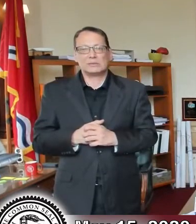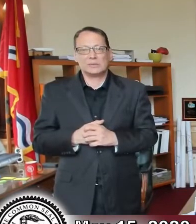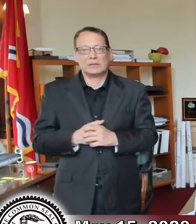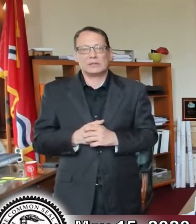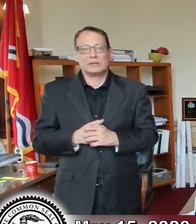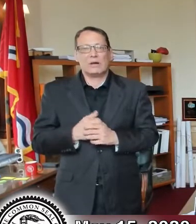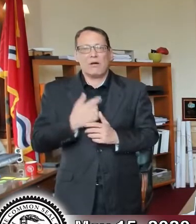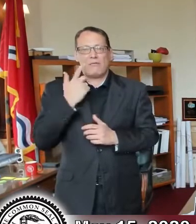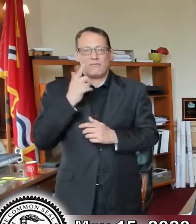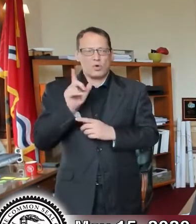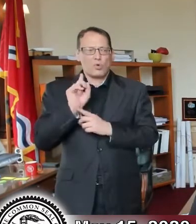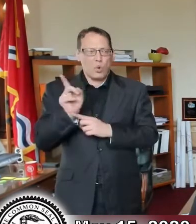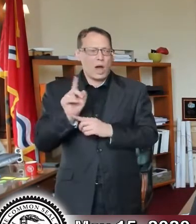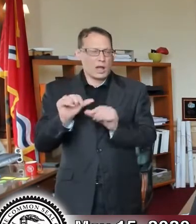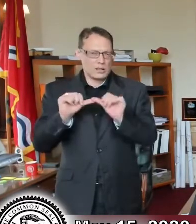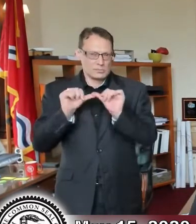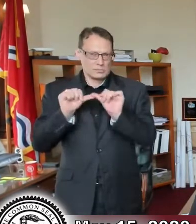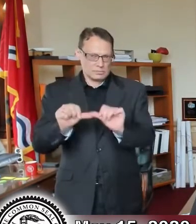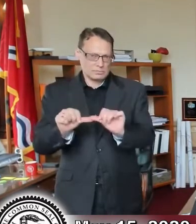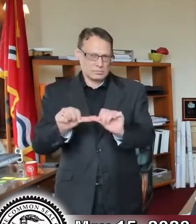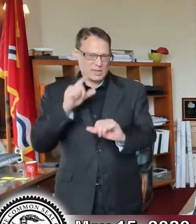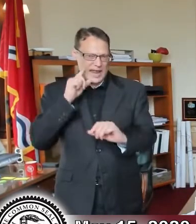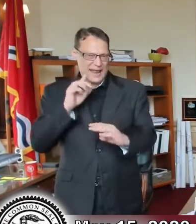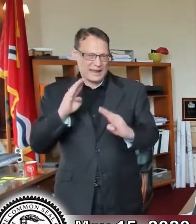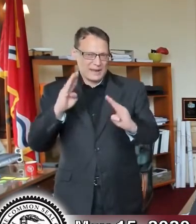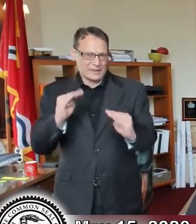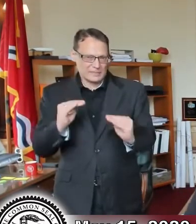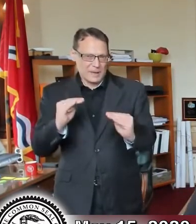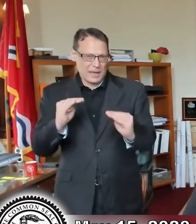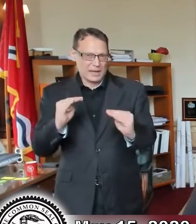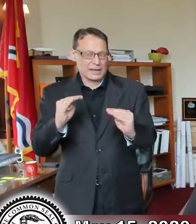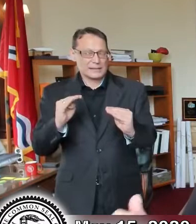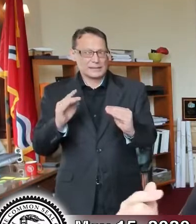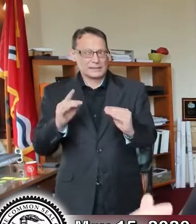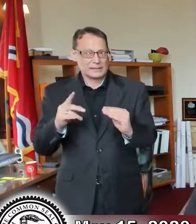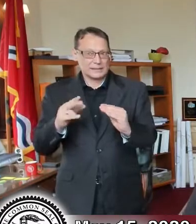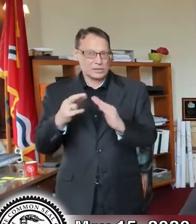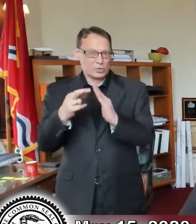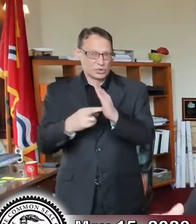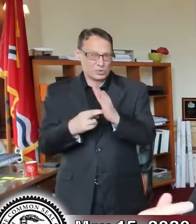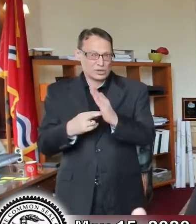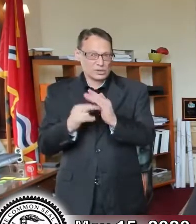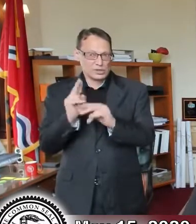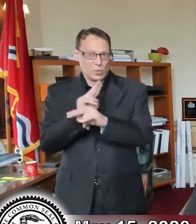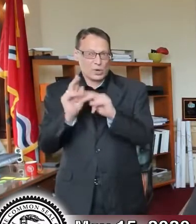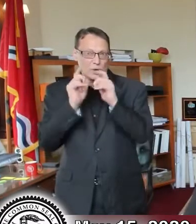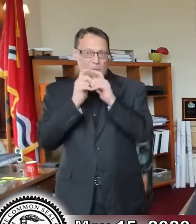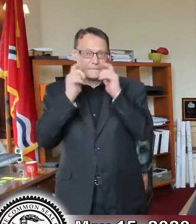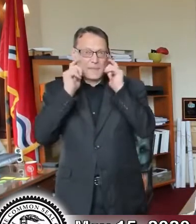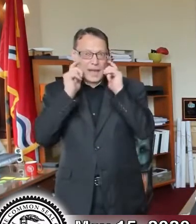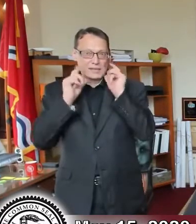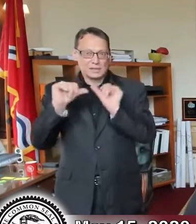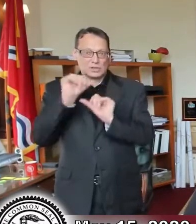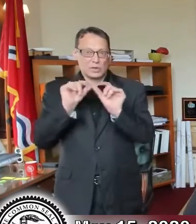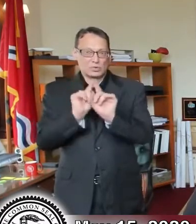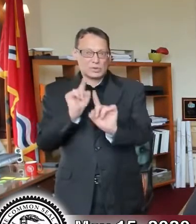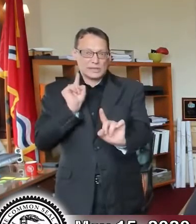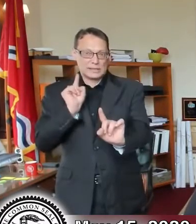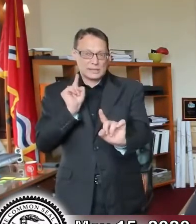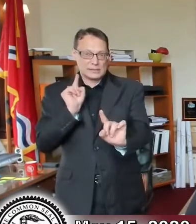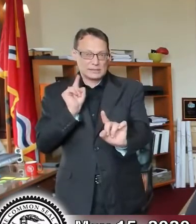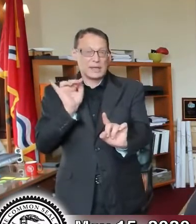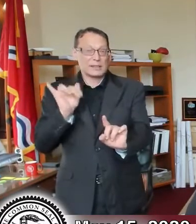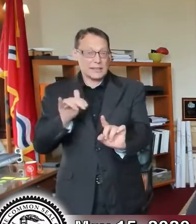for quite a while. I expect that we will, meaning those restrictions, wearing a mask, social distancing, that's going to be